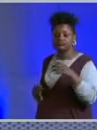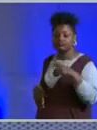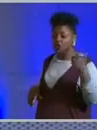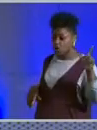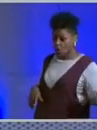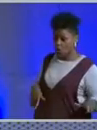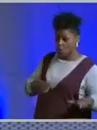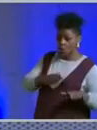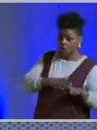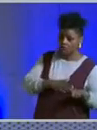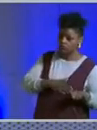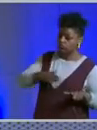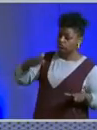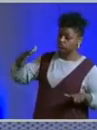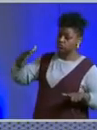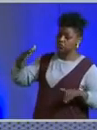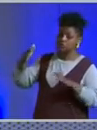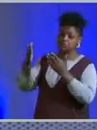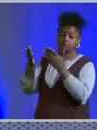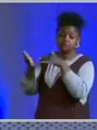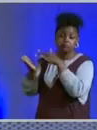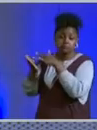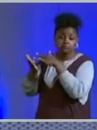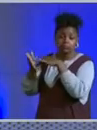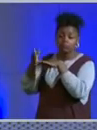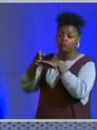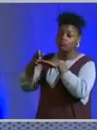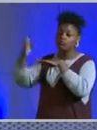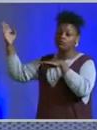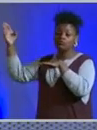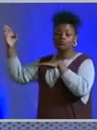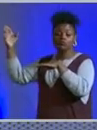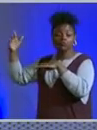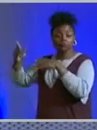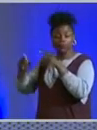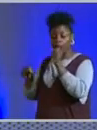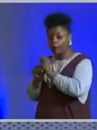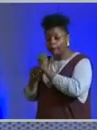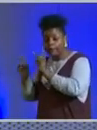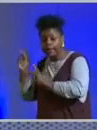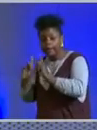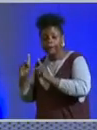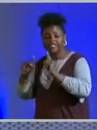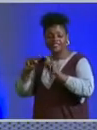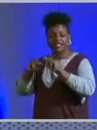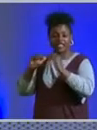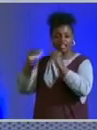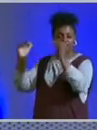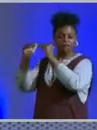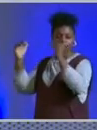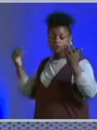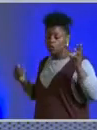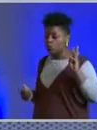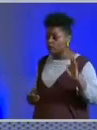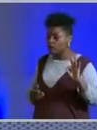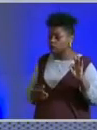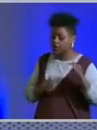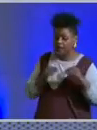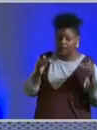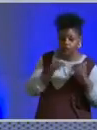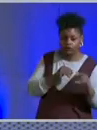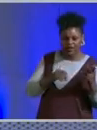to also those who are working families and working individuals who need the workforce housing, that missing middle that we are